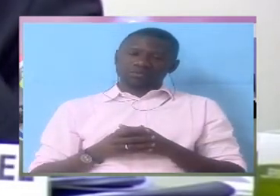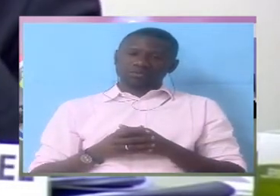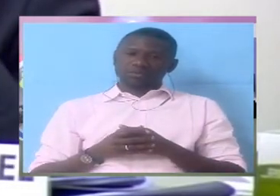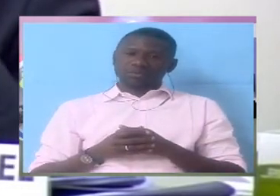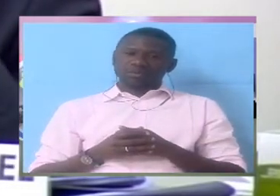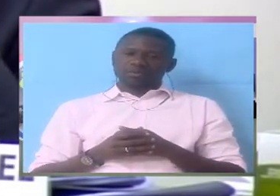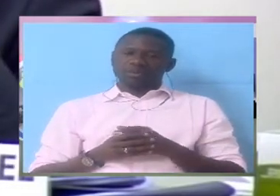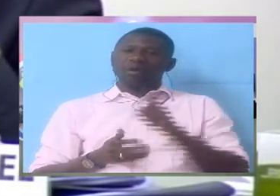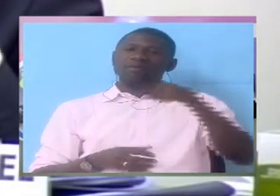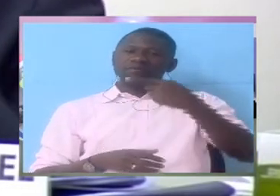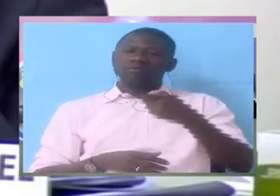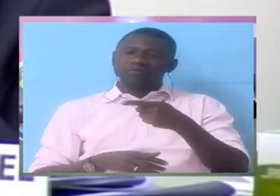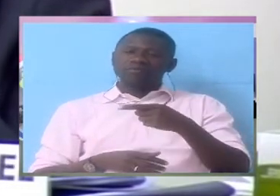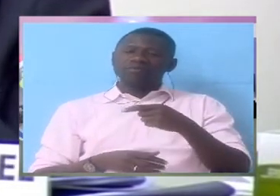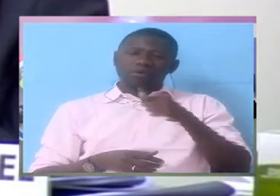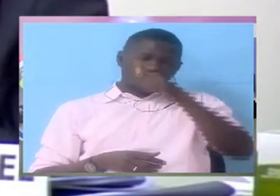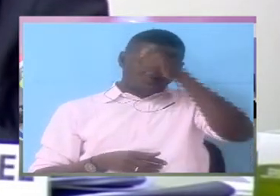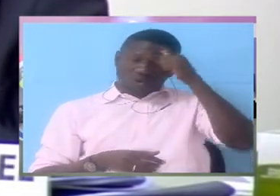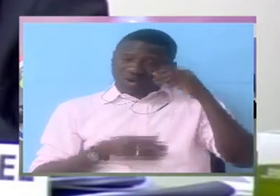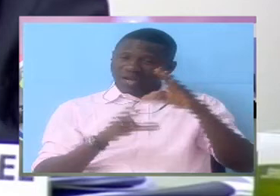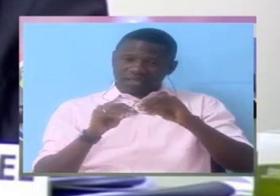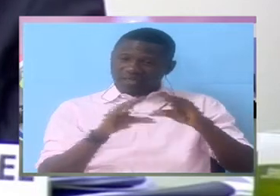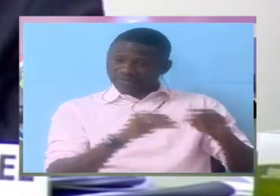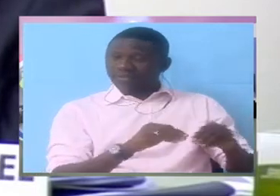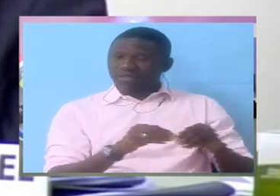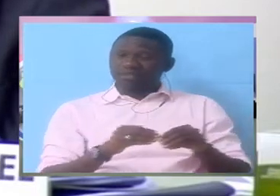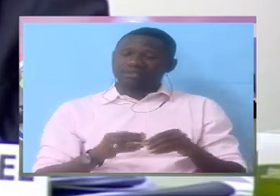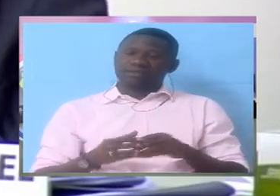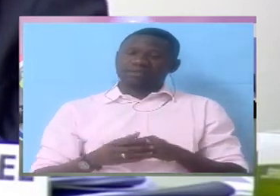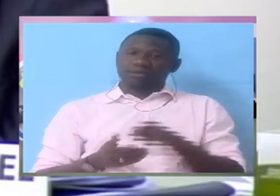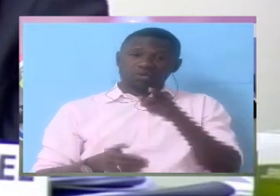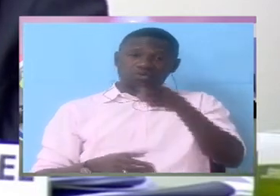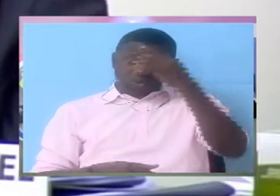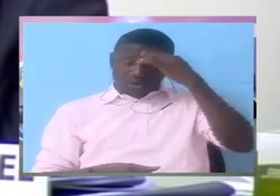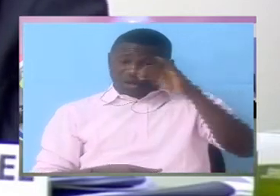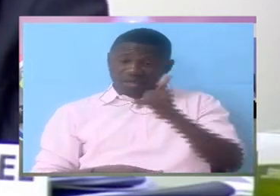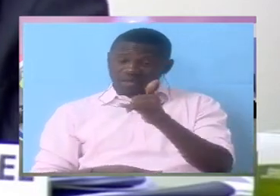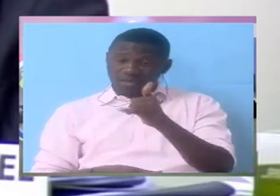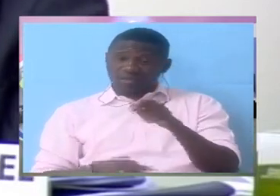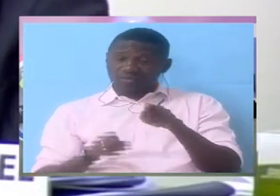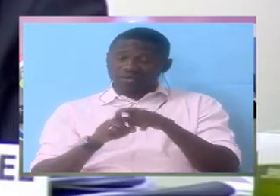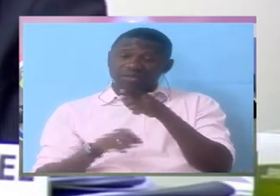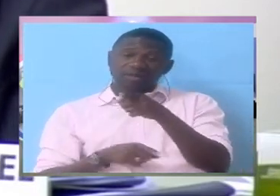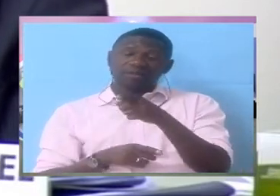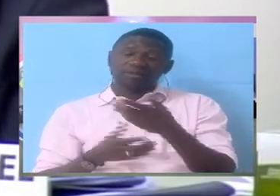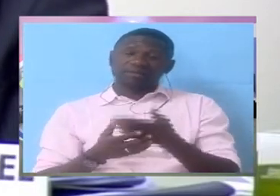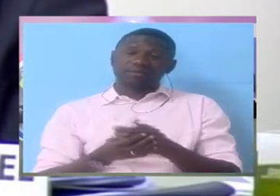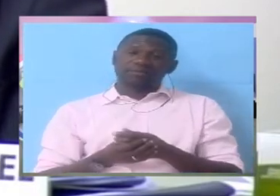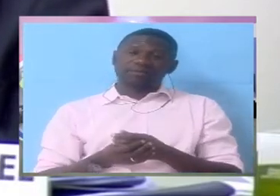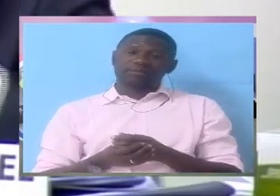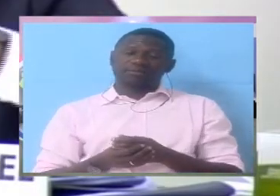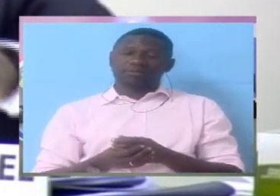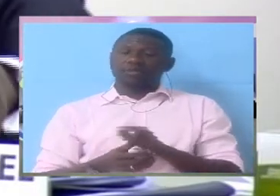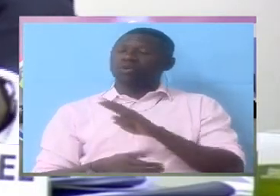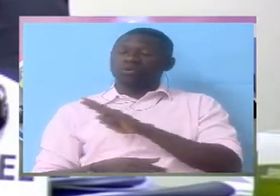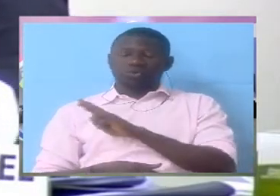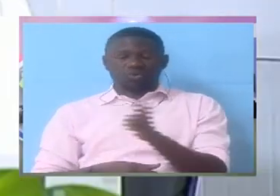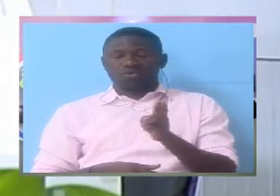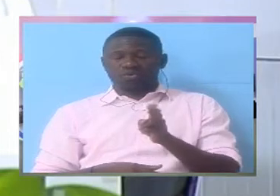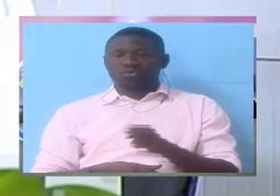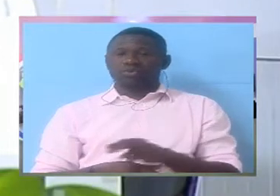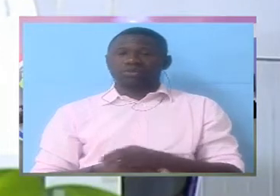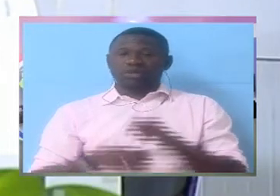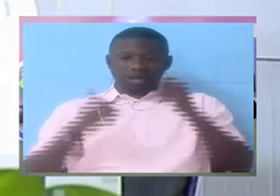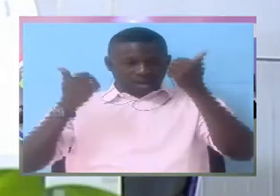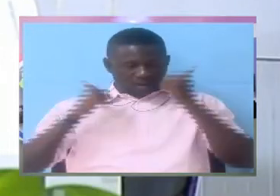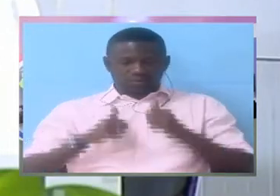For operational activities. Operations. Do you agree with that? No. It goes this way. After